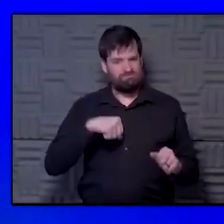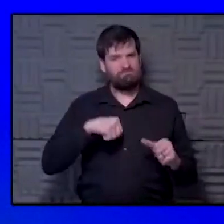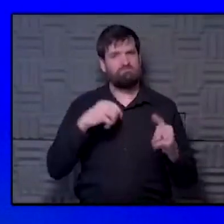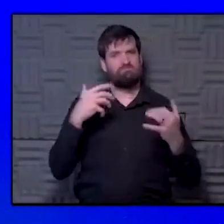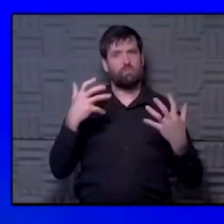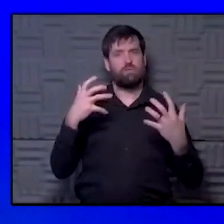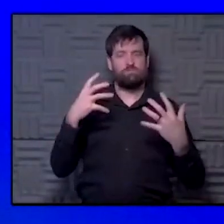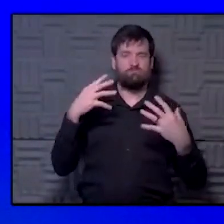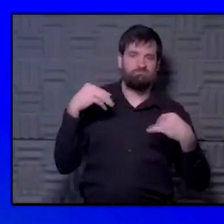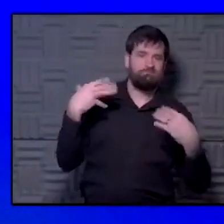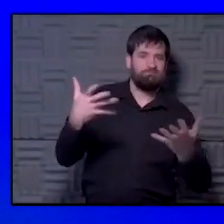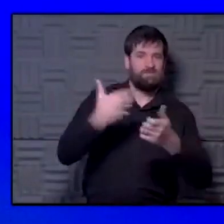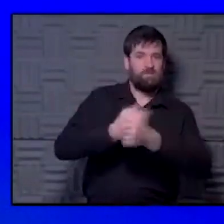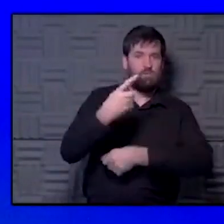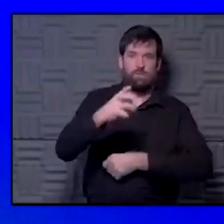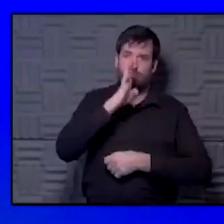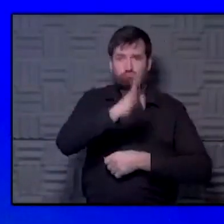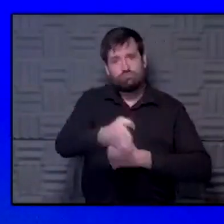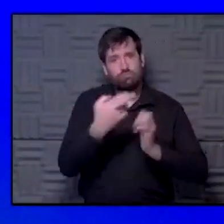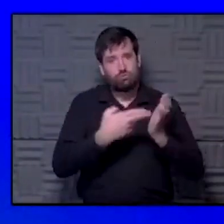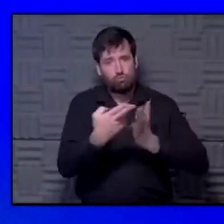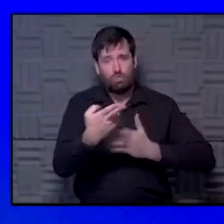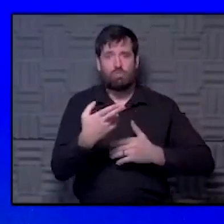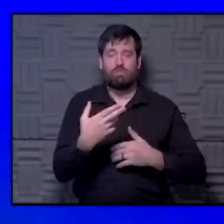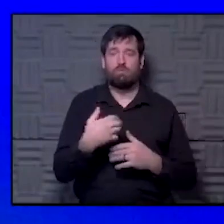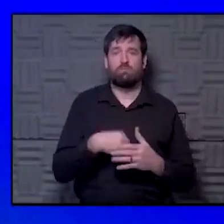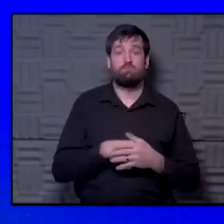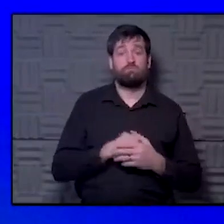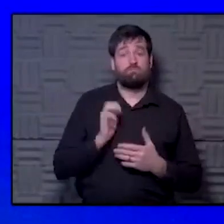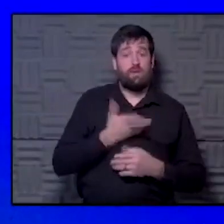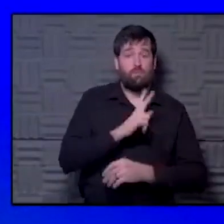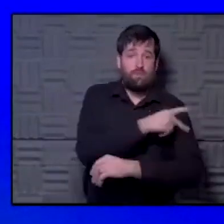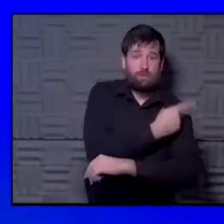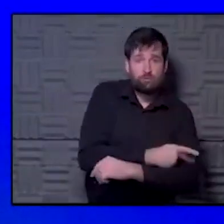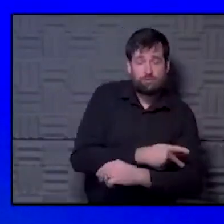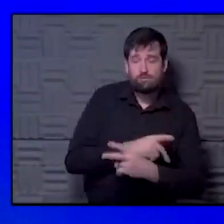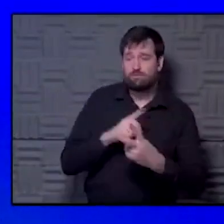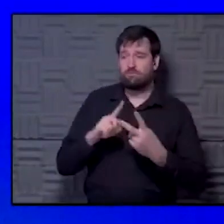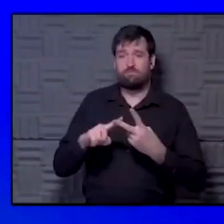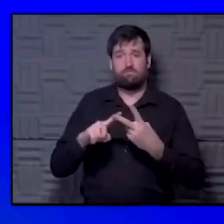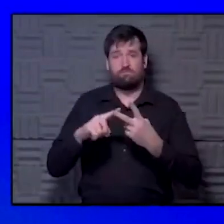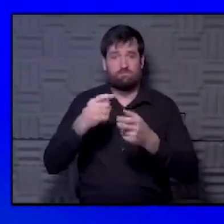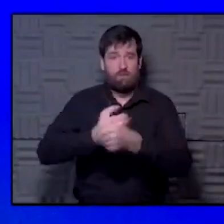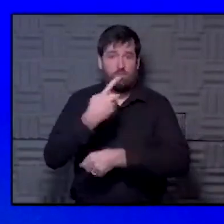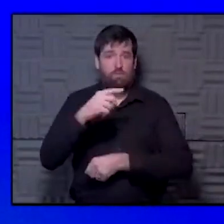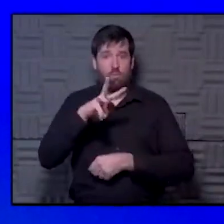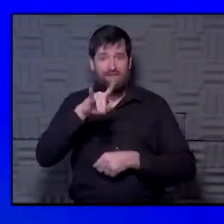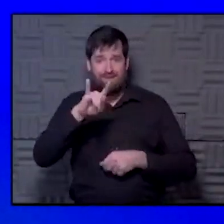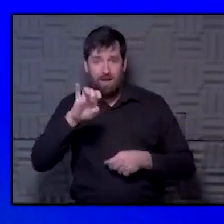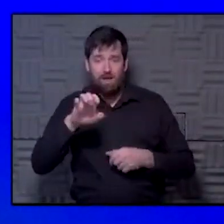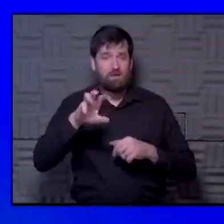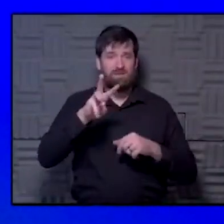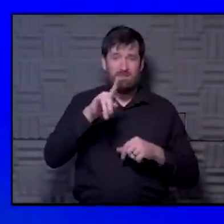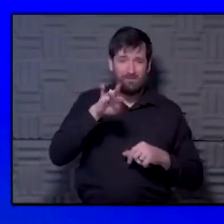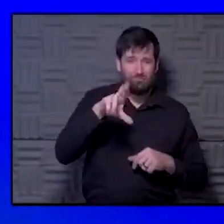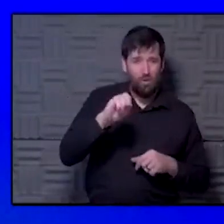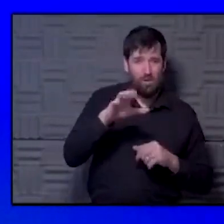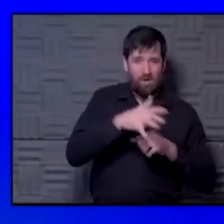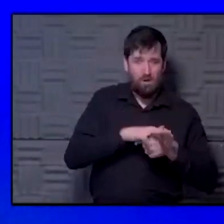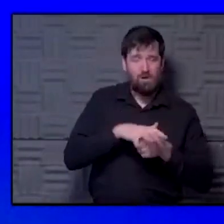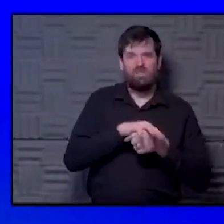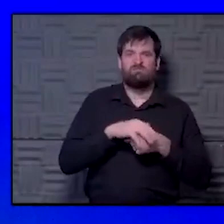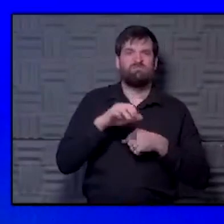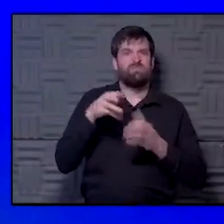give everybody the truth. And this includes, our patients to everybody in Wyandotte County, everybody around the metro, especially in